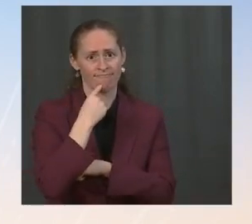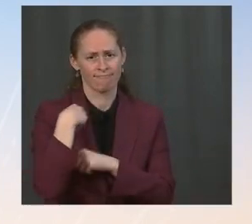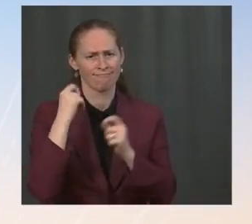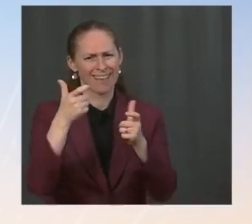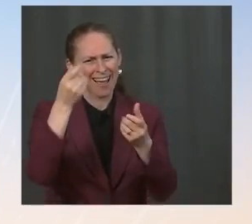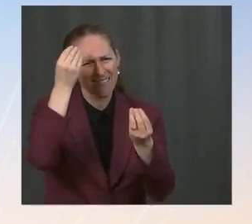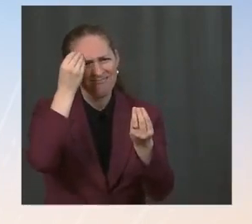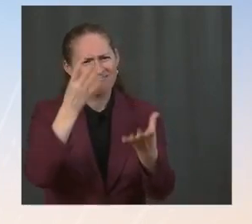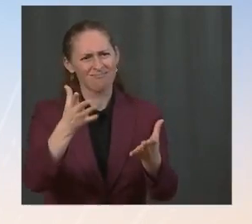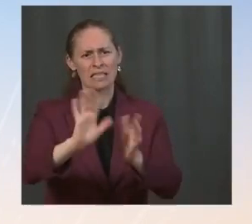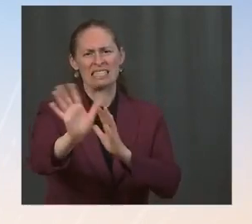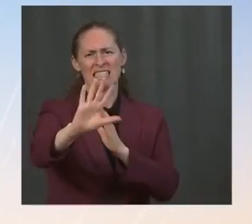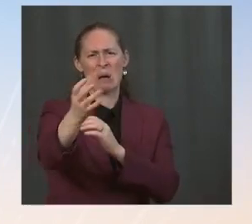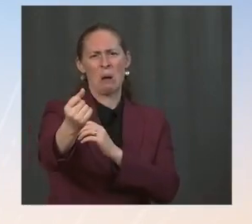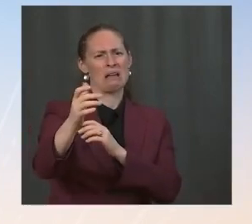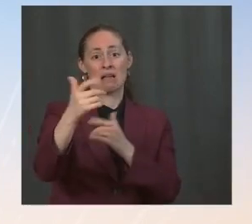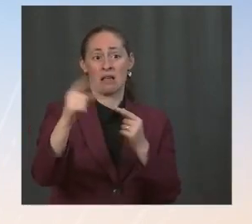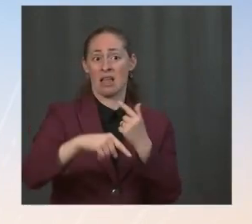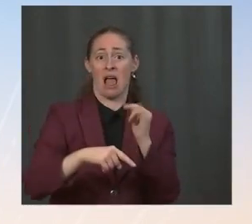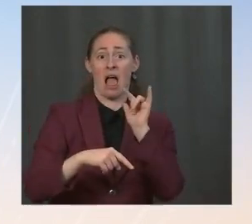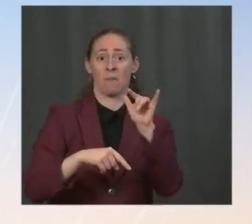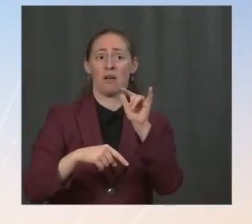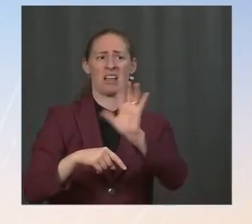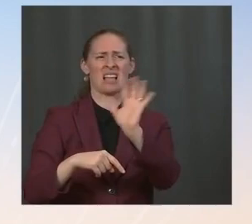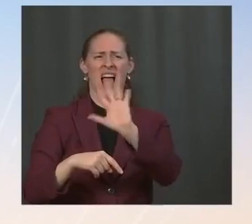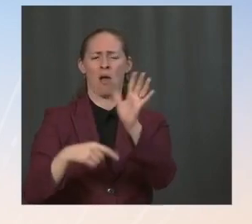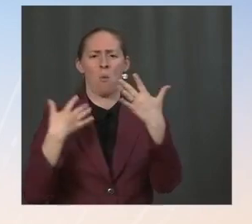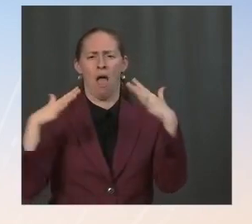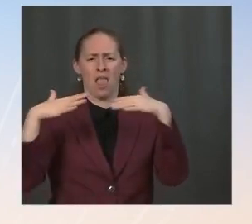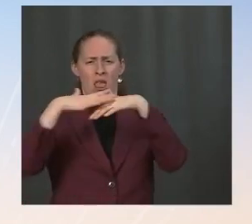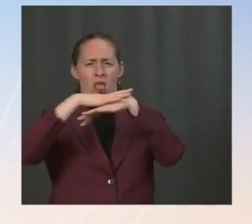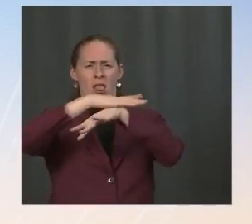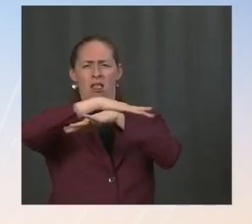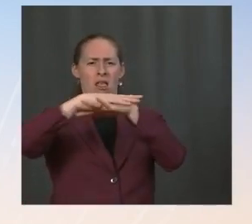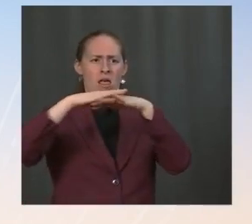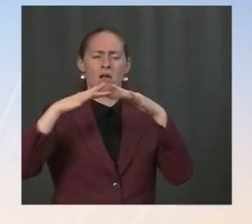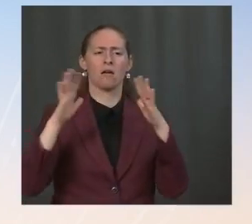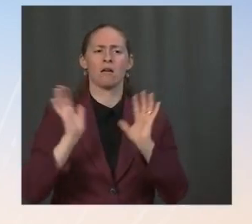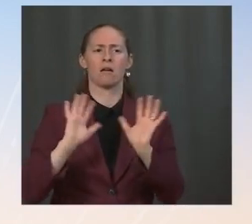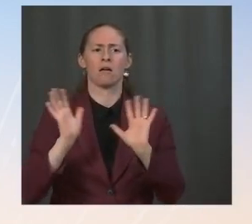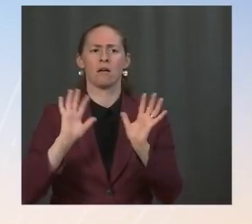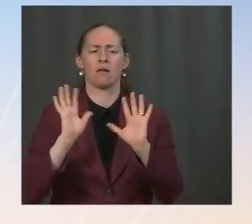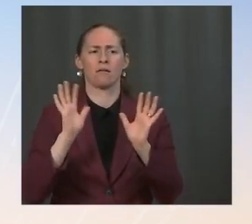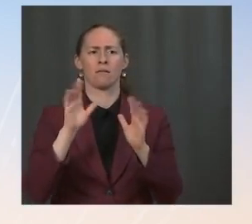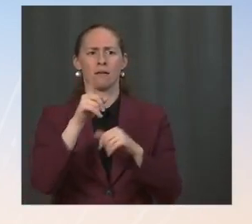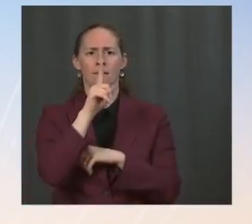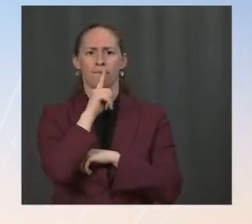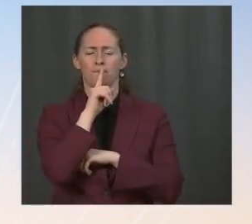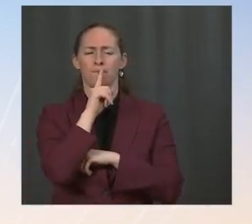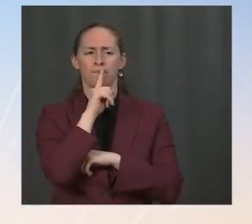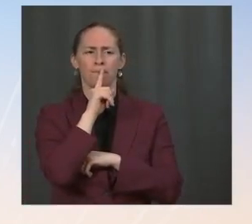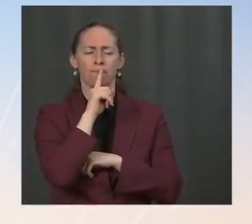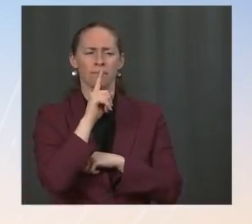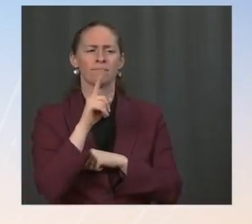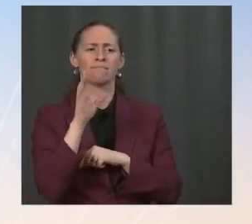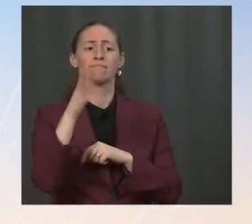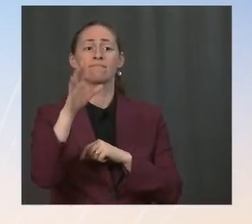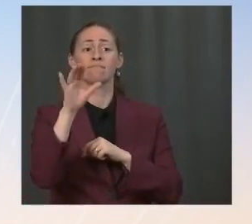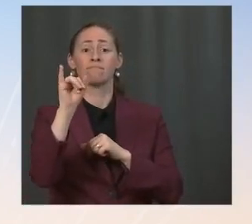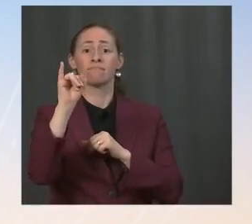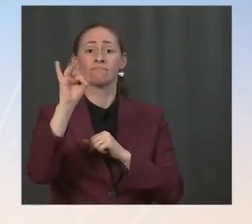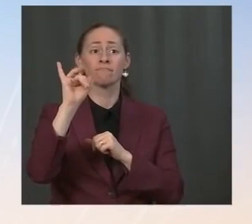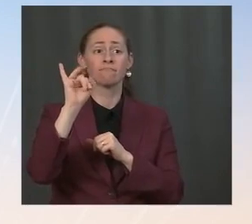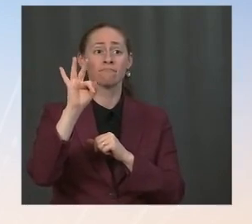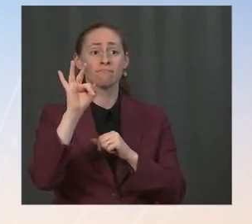would be a greater attraction to terrorist threats. But we are, for individuals who are eligible for our programs, whether they